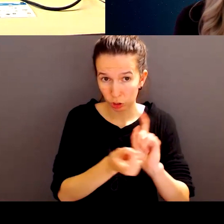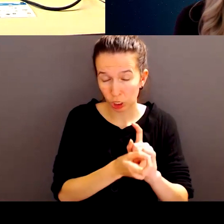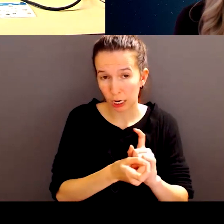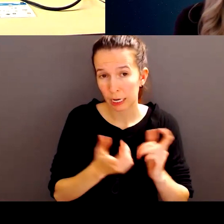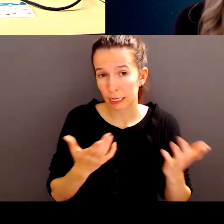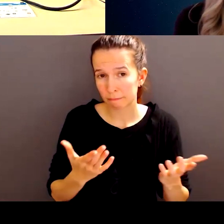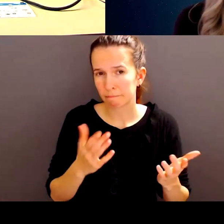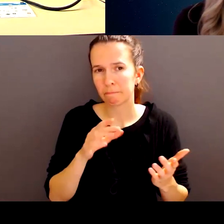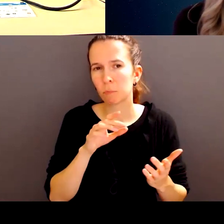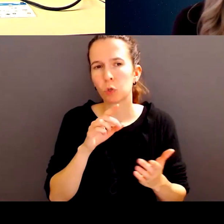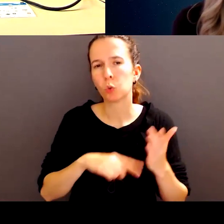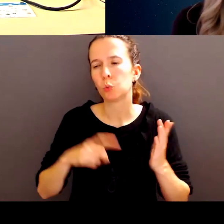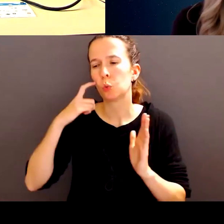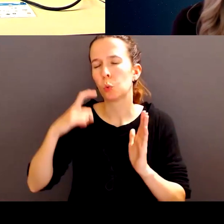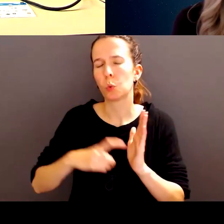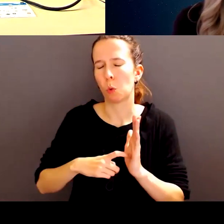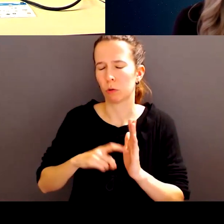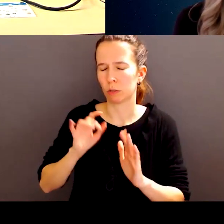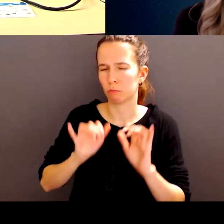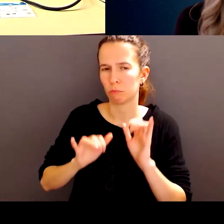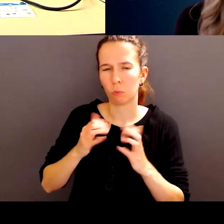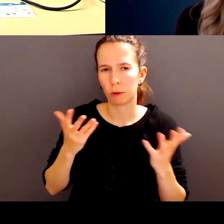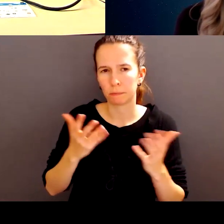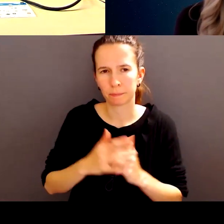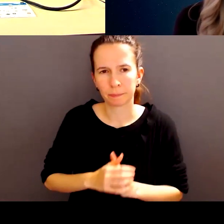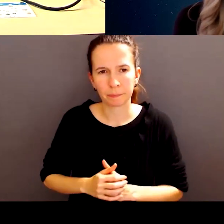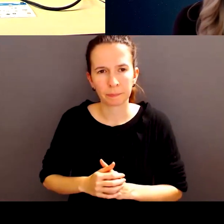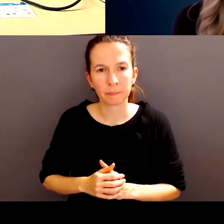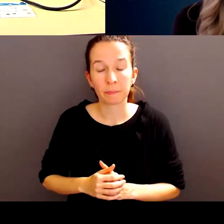That's a really good question. I think